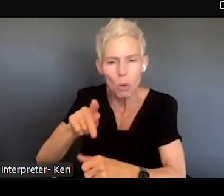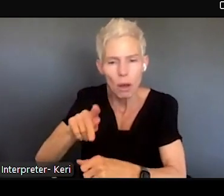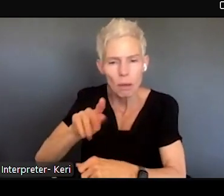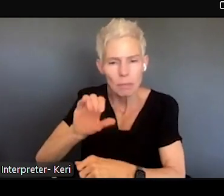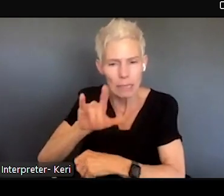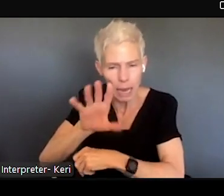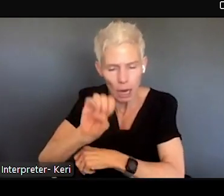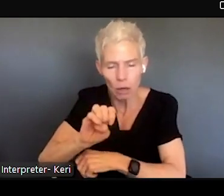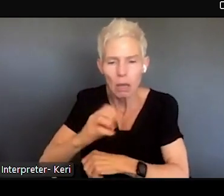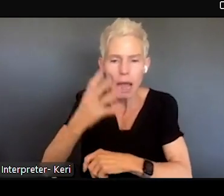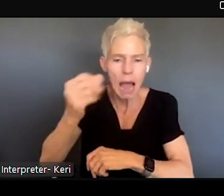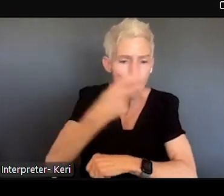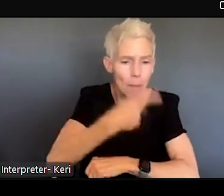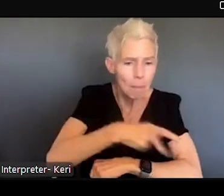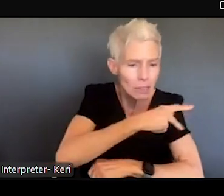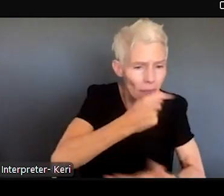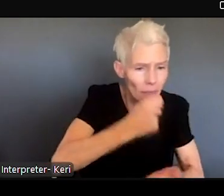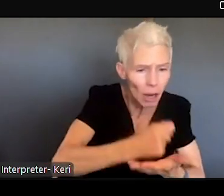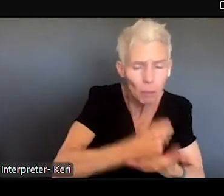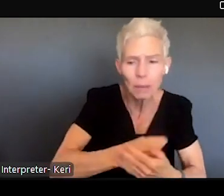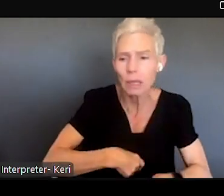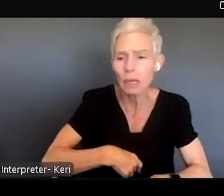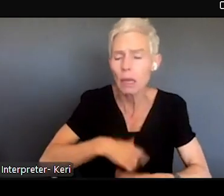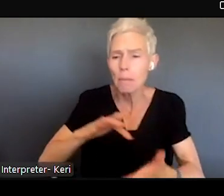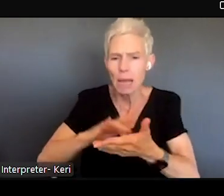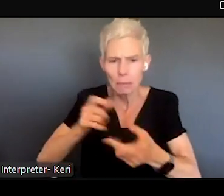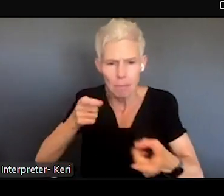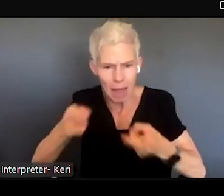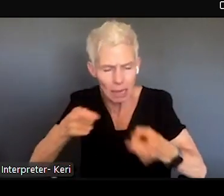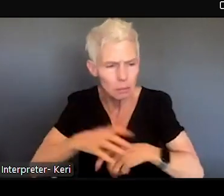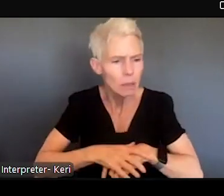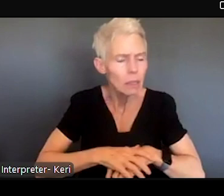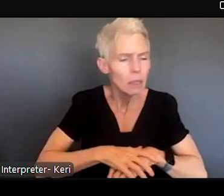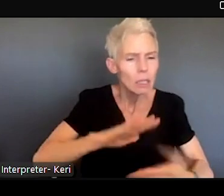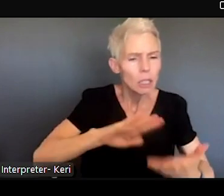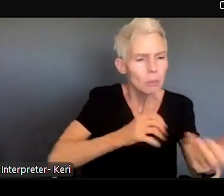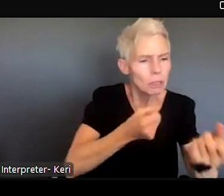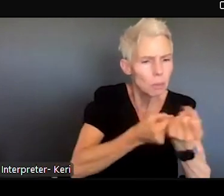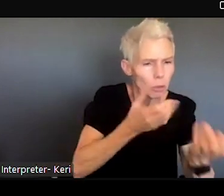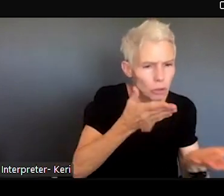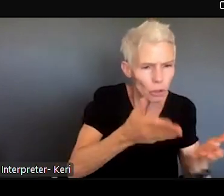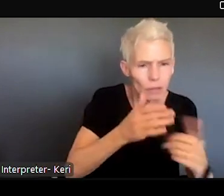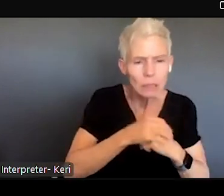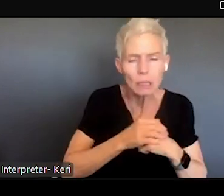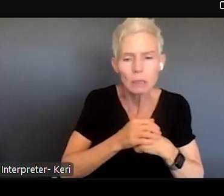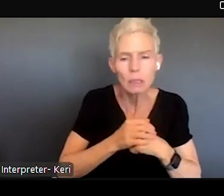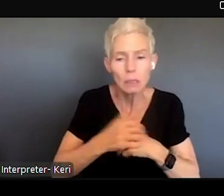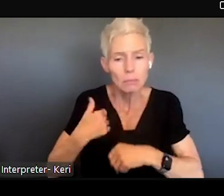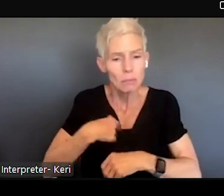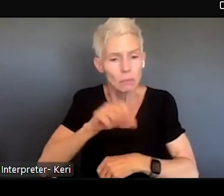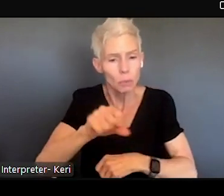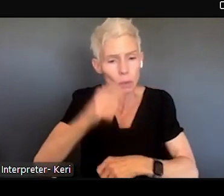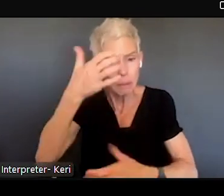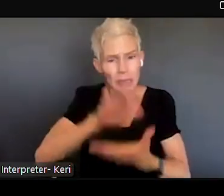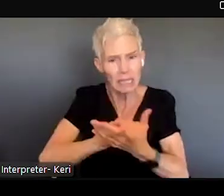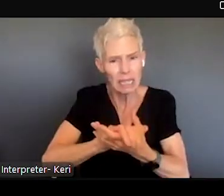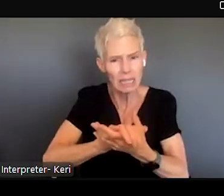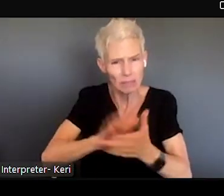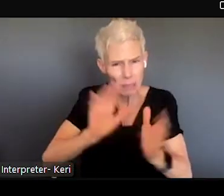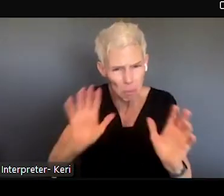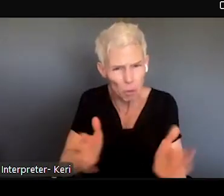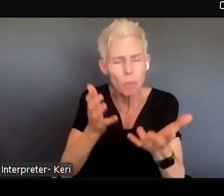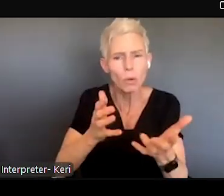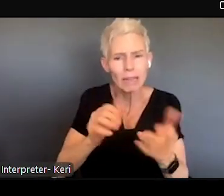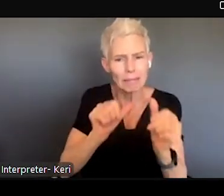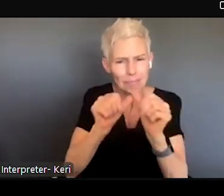outpatient therapy, medication management, community support services. We do believe that promoting this continuity